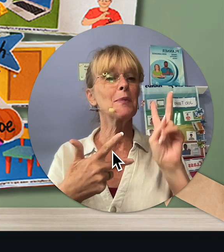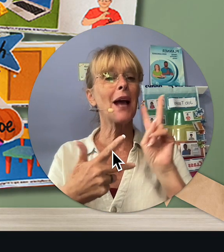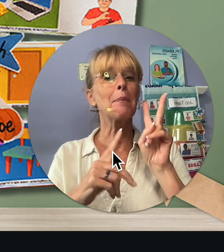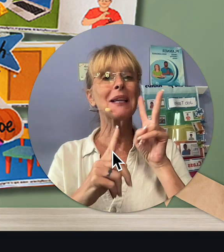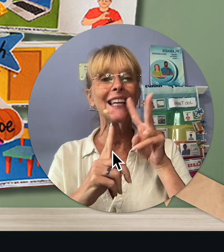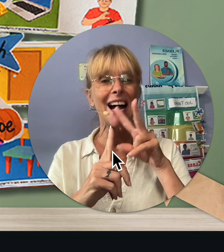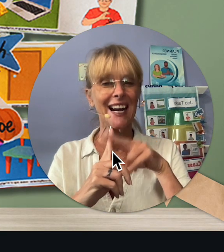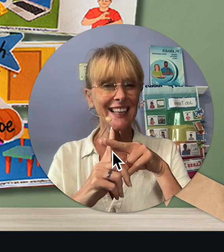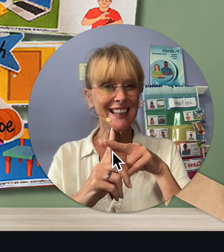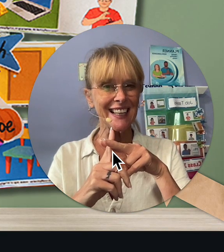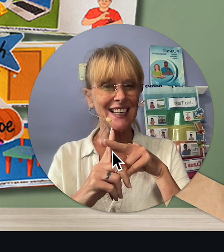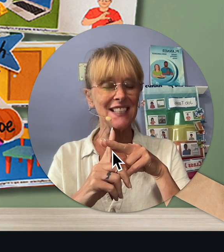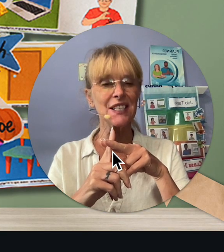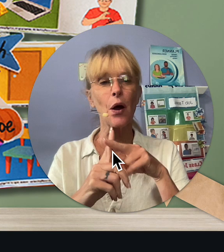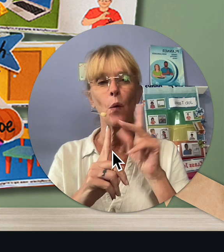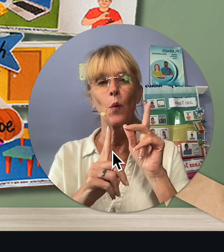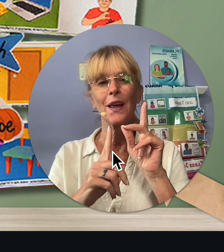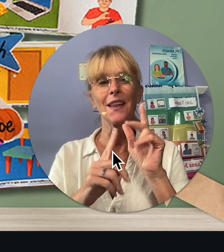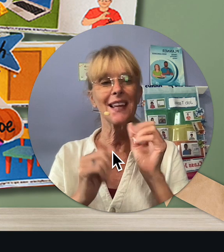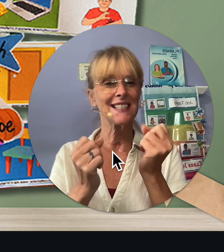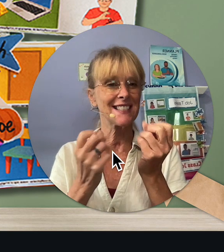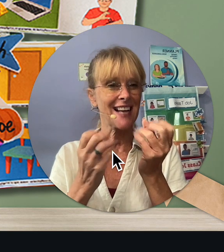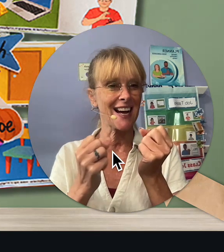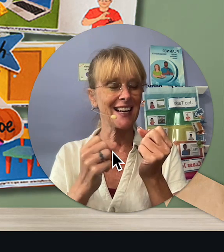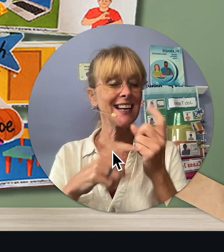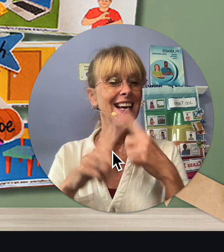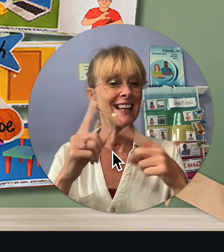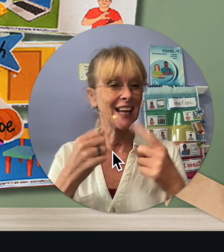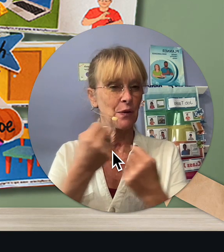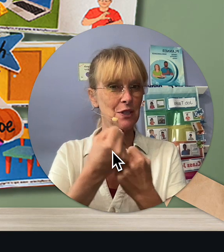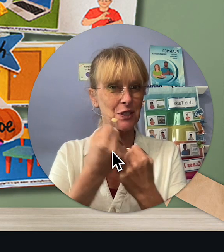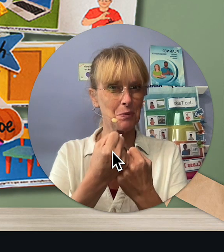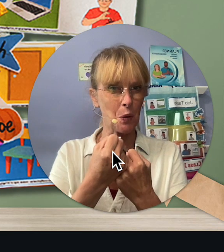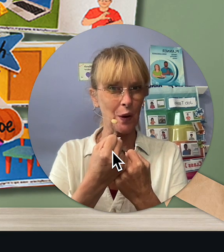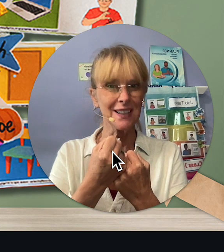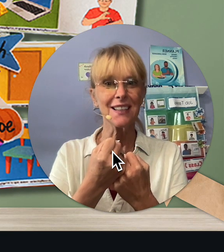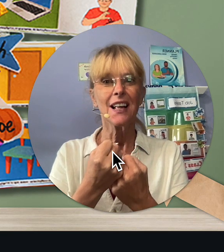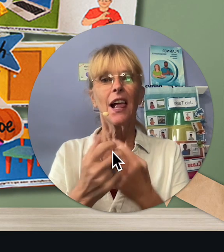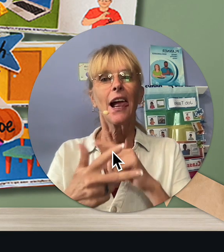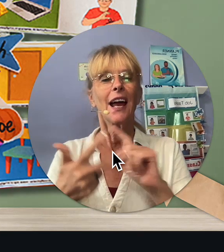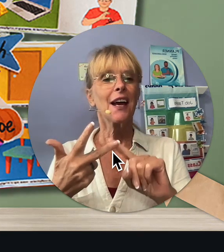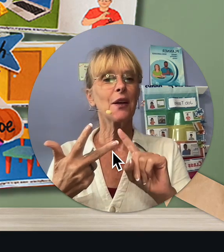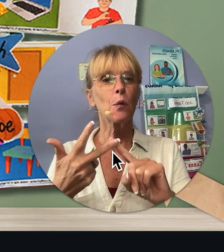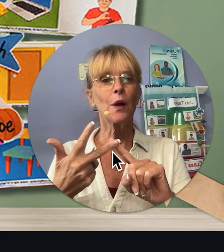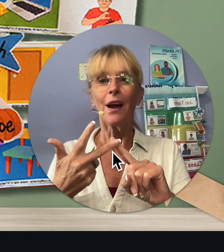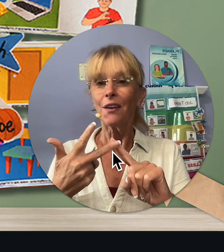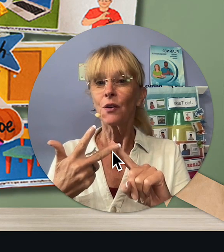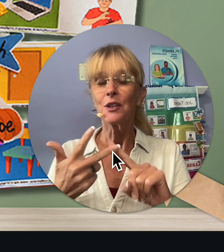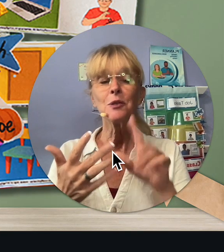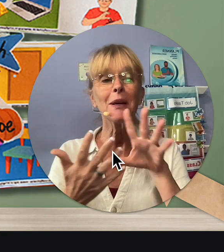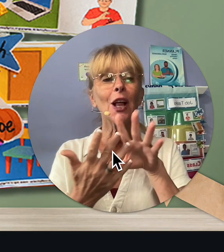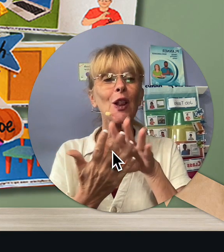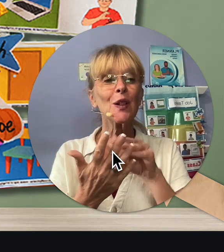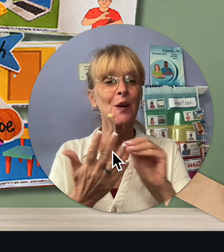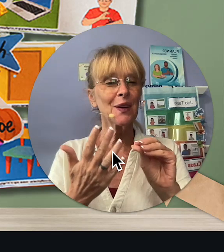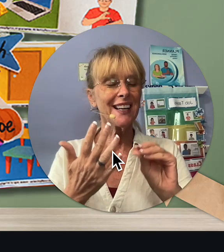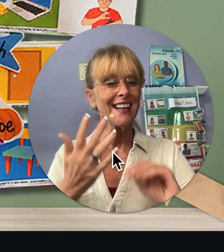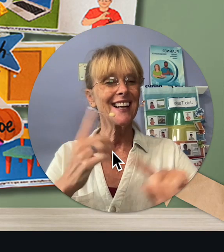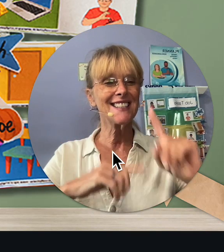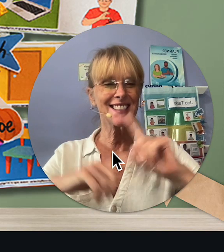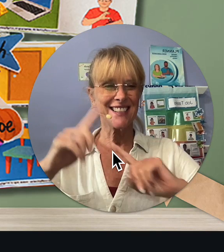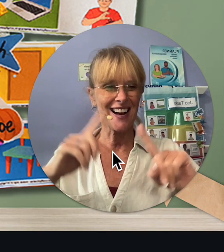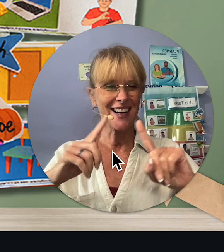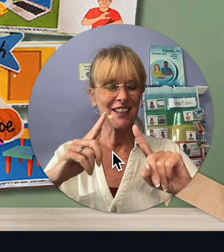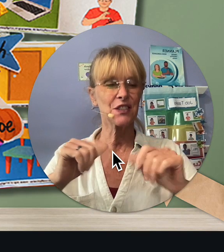we're going to be applying these with sign language support. And we are going to be